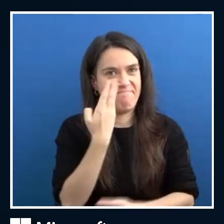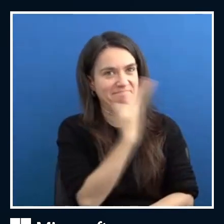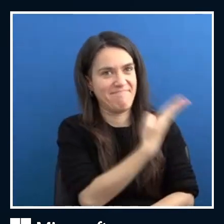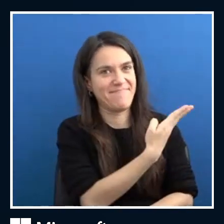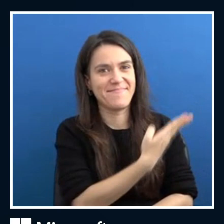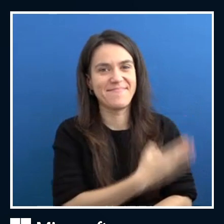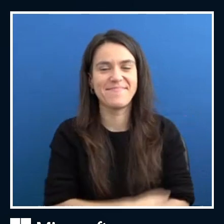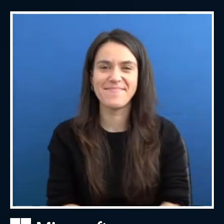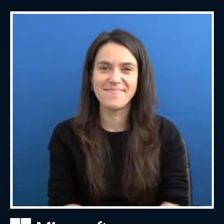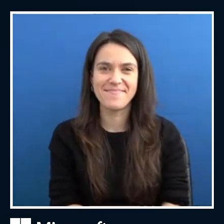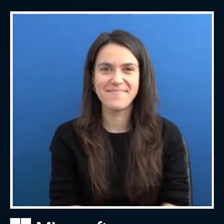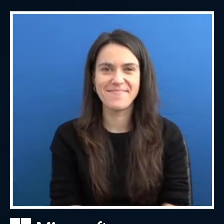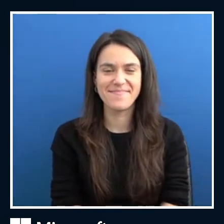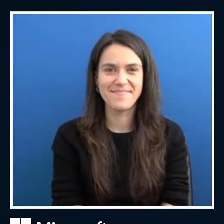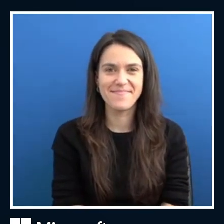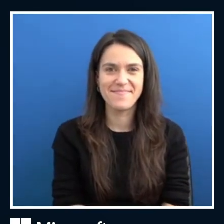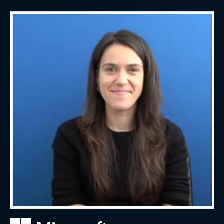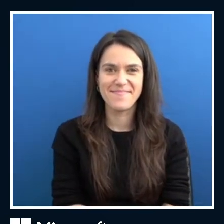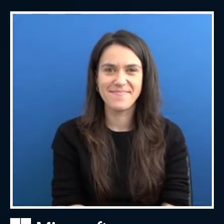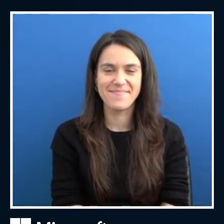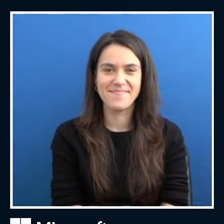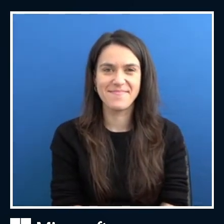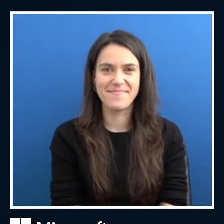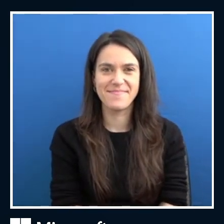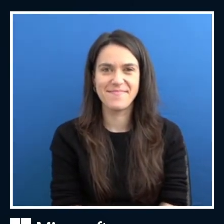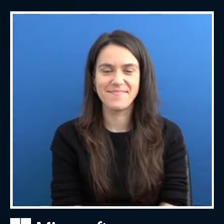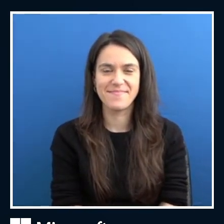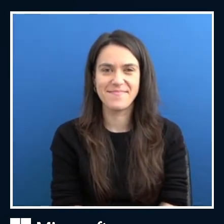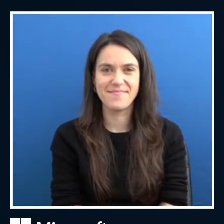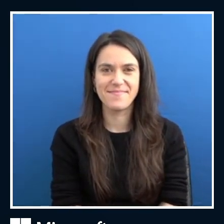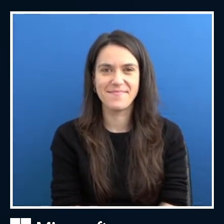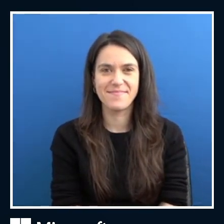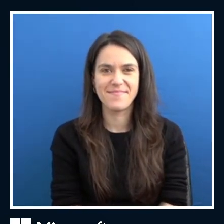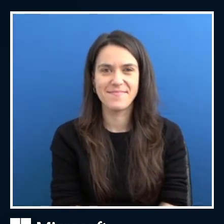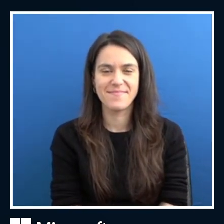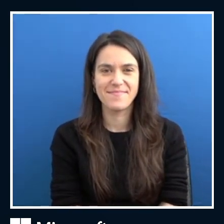go to quickly check the time also.